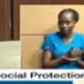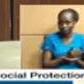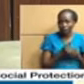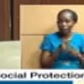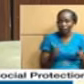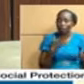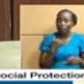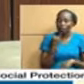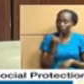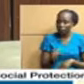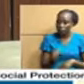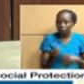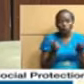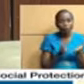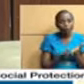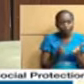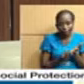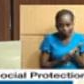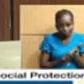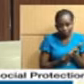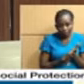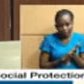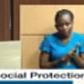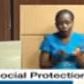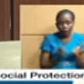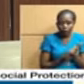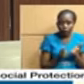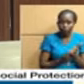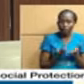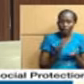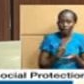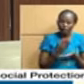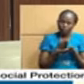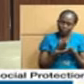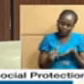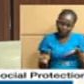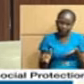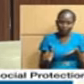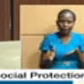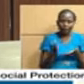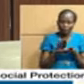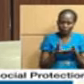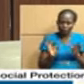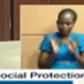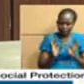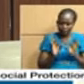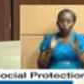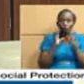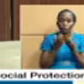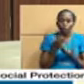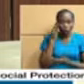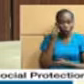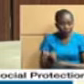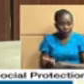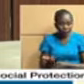want to tell you, Uganda has a partly favorably resilient community. Why? That they have